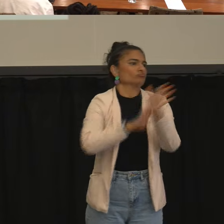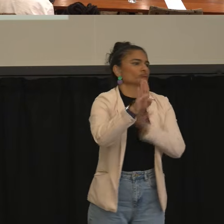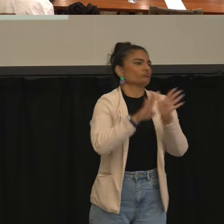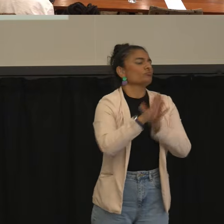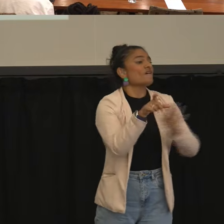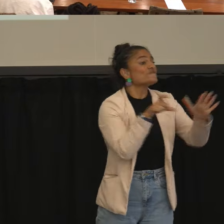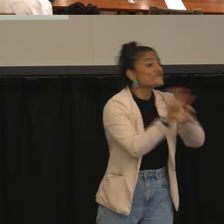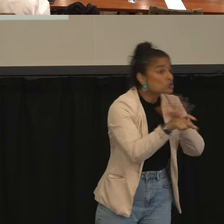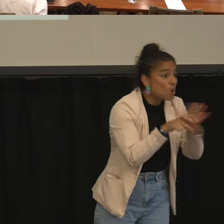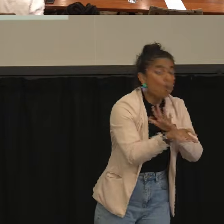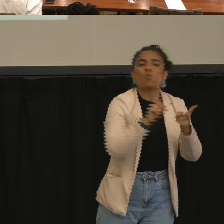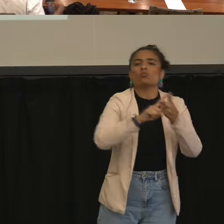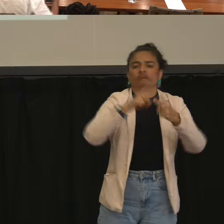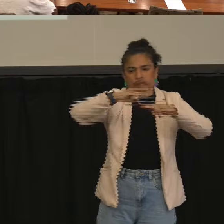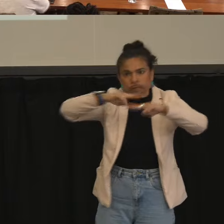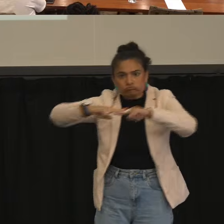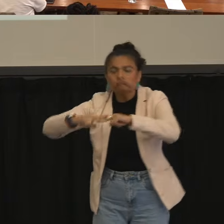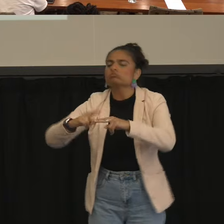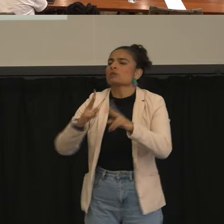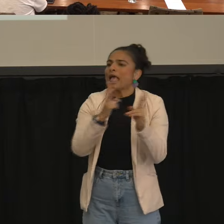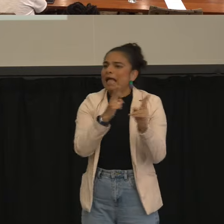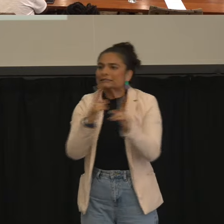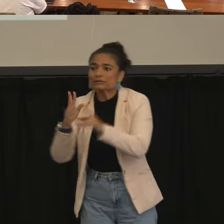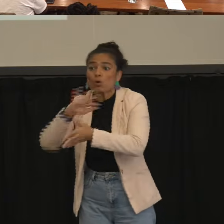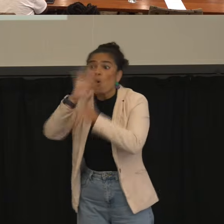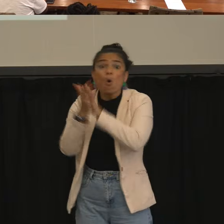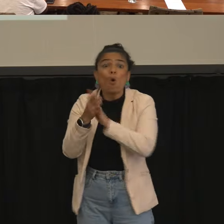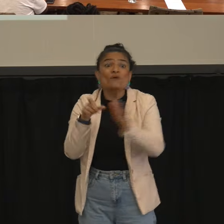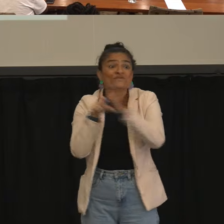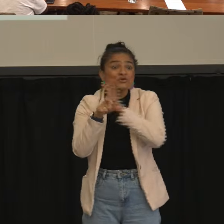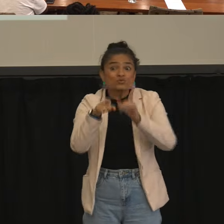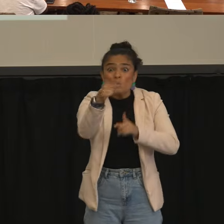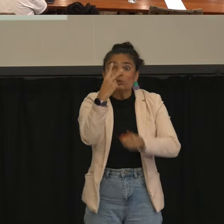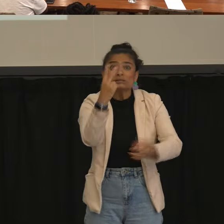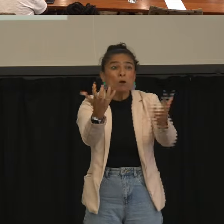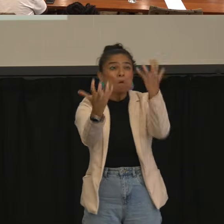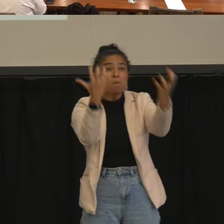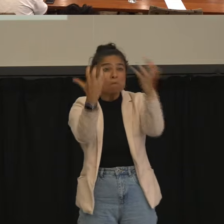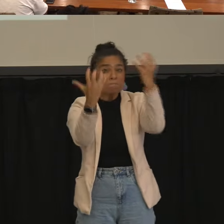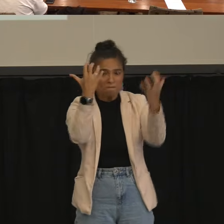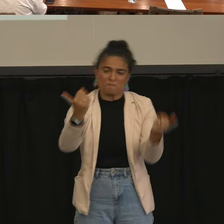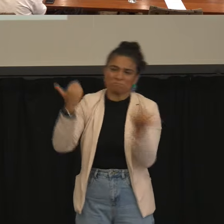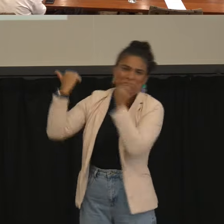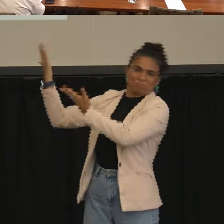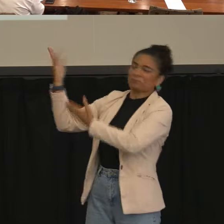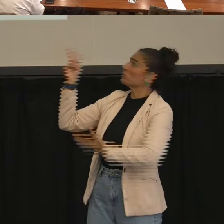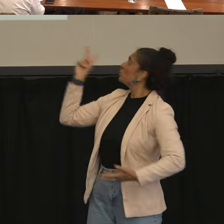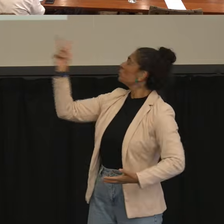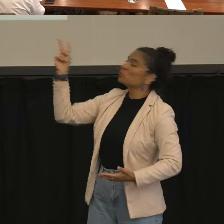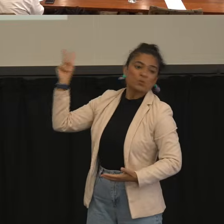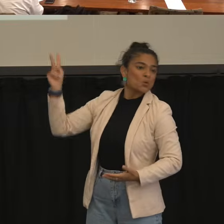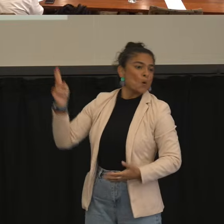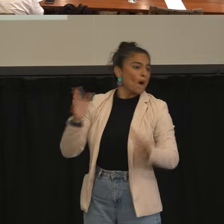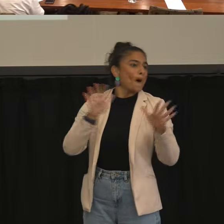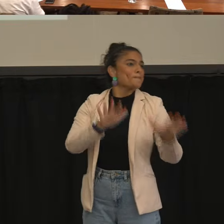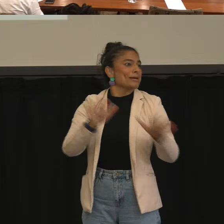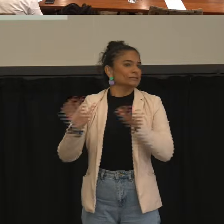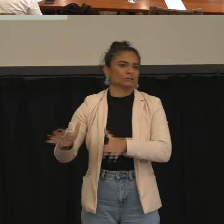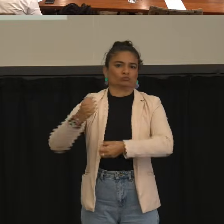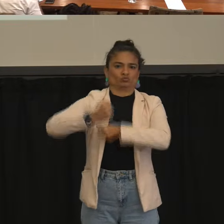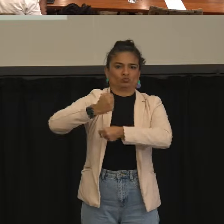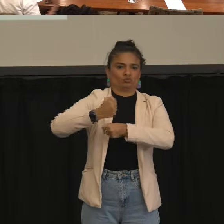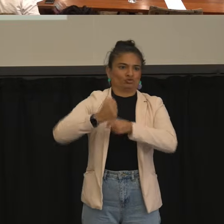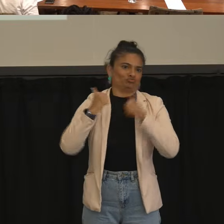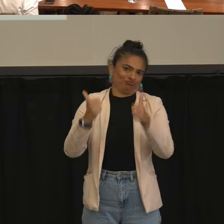been with HandLab for many, many years. He's also a videographer and video editor. So the videos that you've also seen throughout